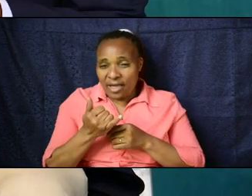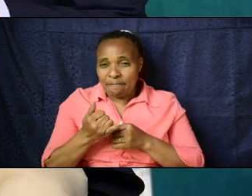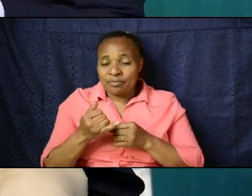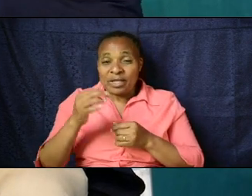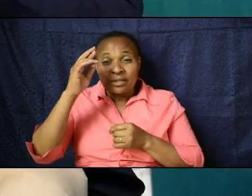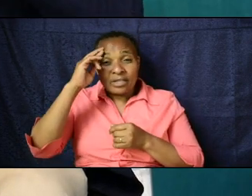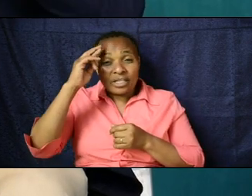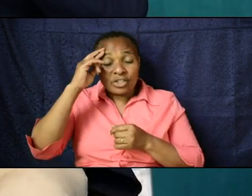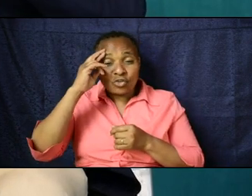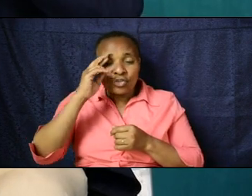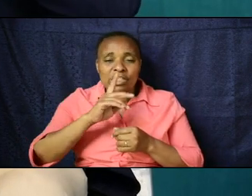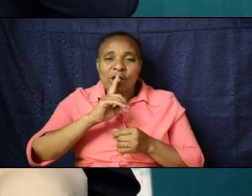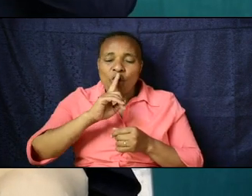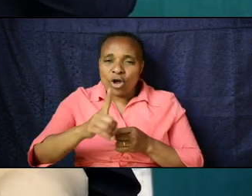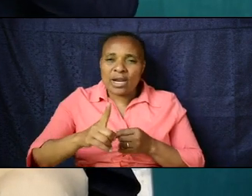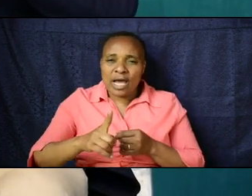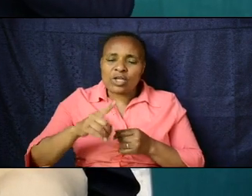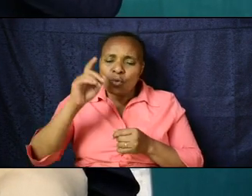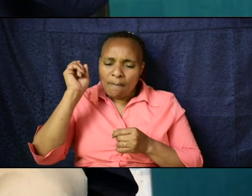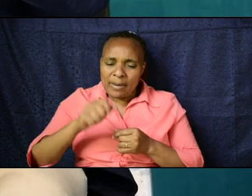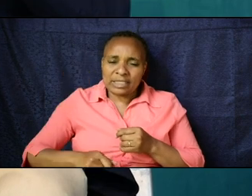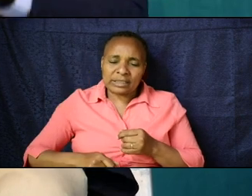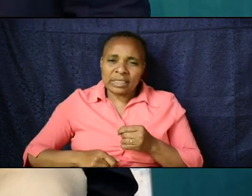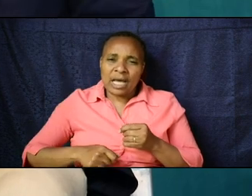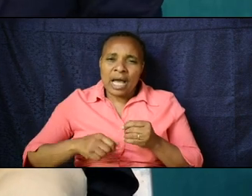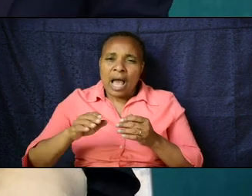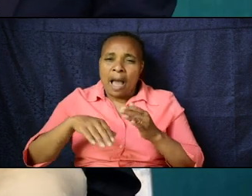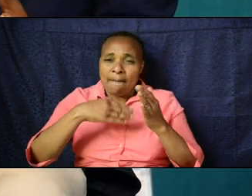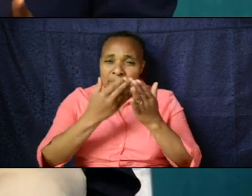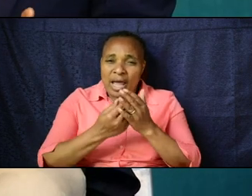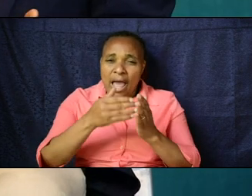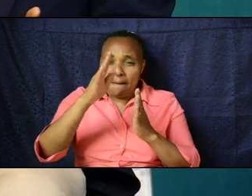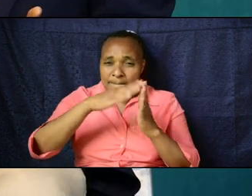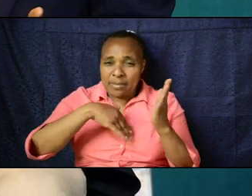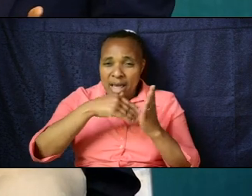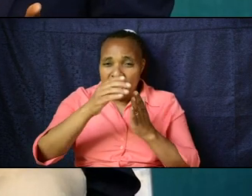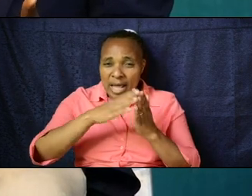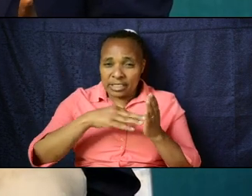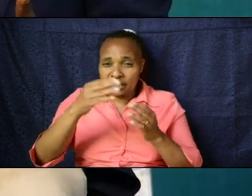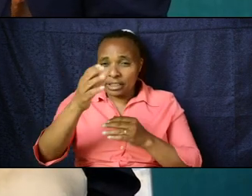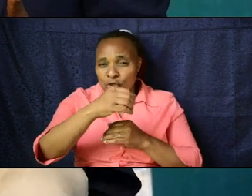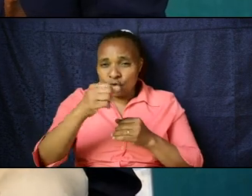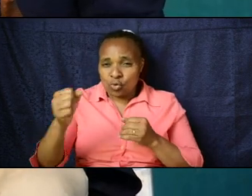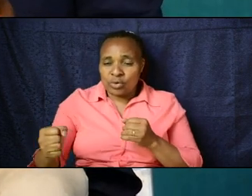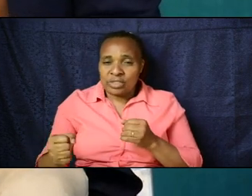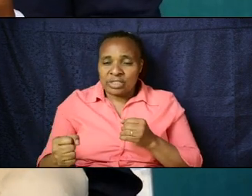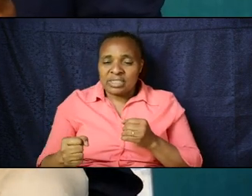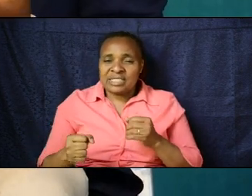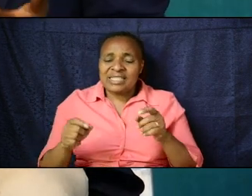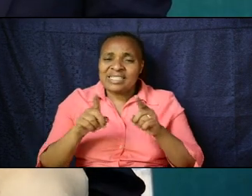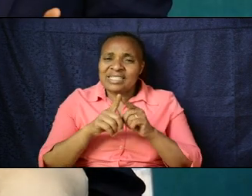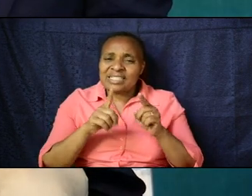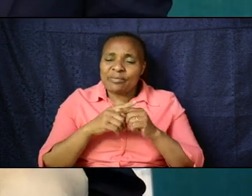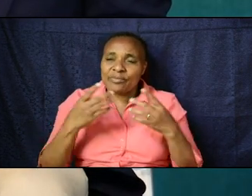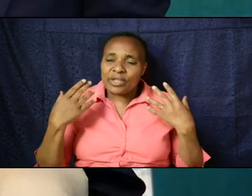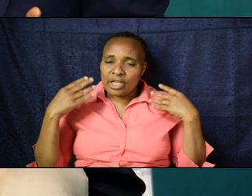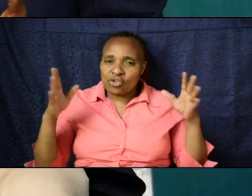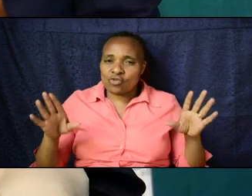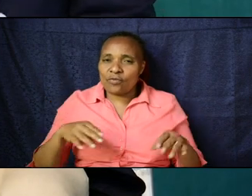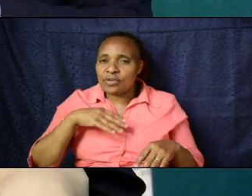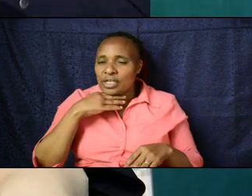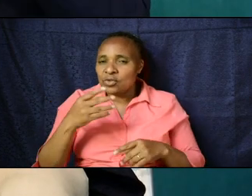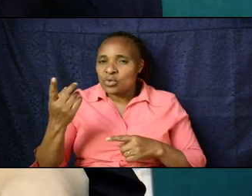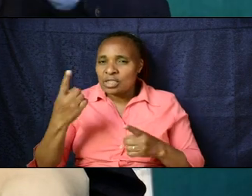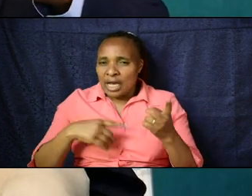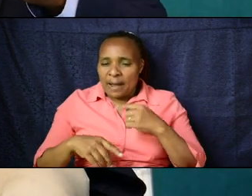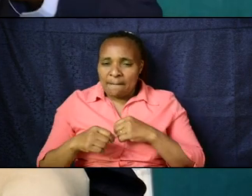were commanded, like they have to apply blood at their doorposts. One thing, it was like when the angel of death will come, and